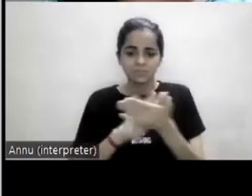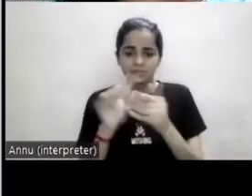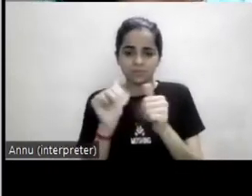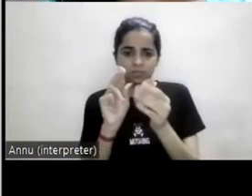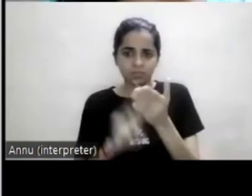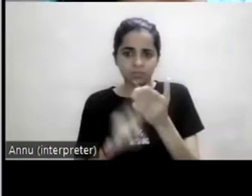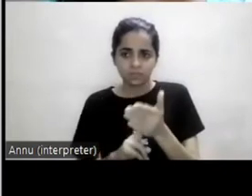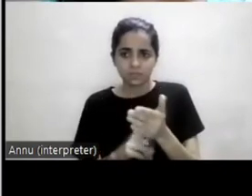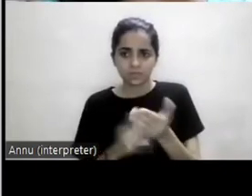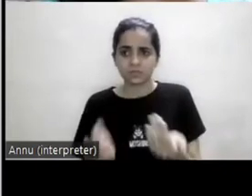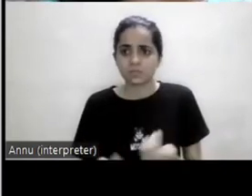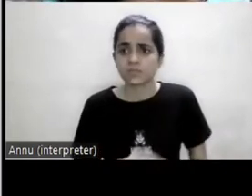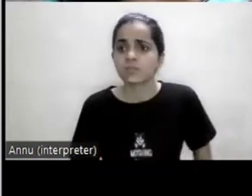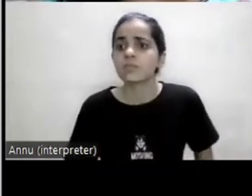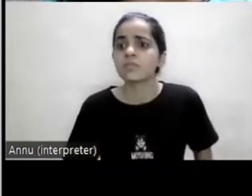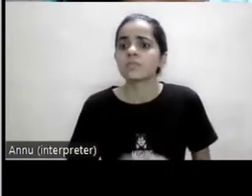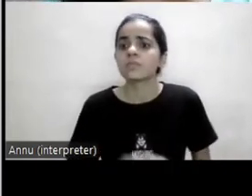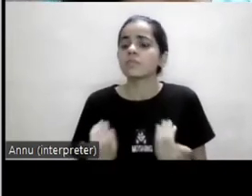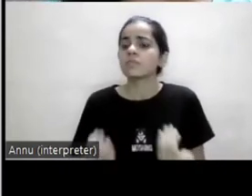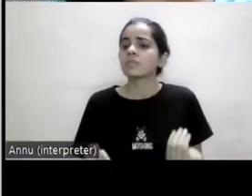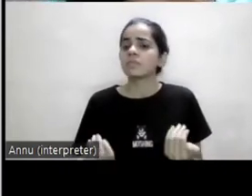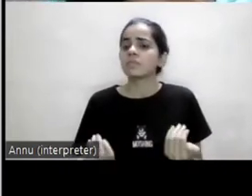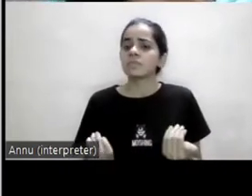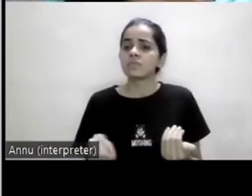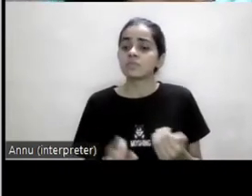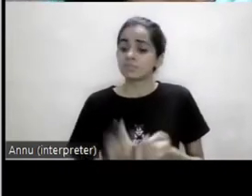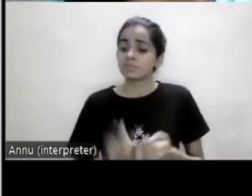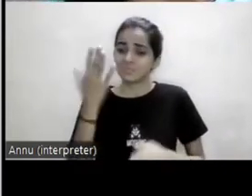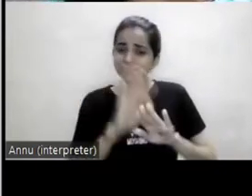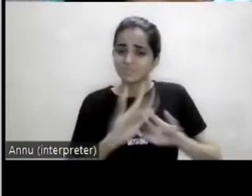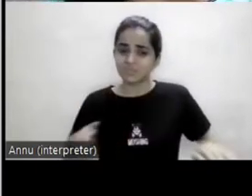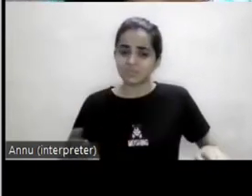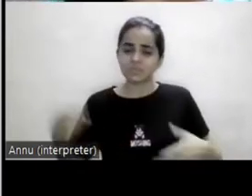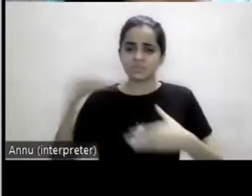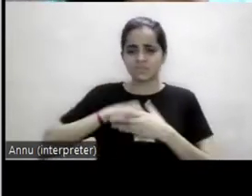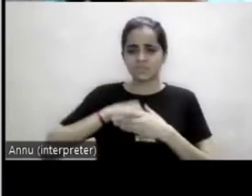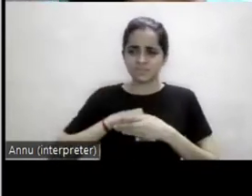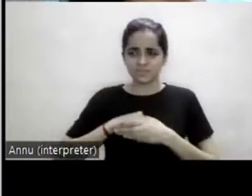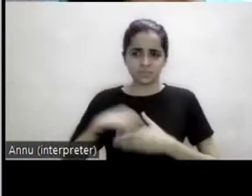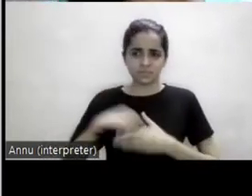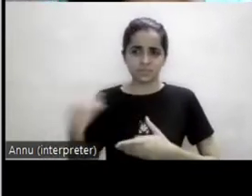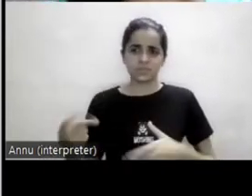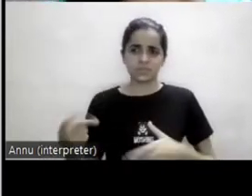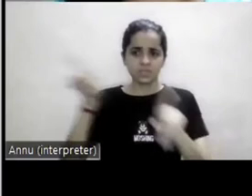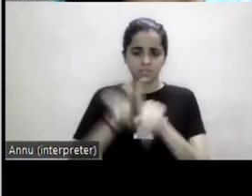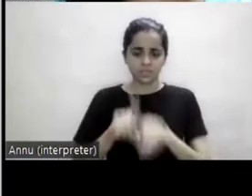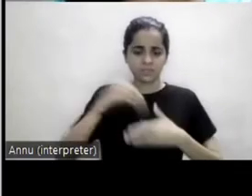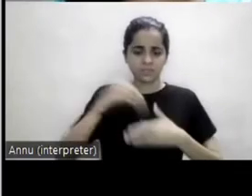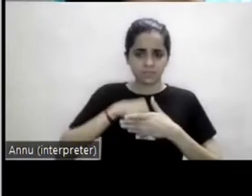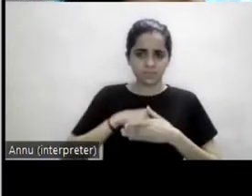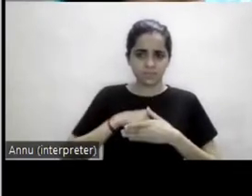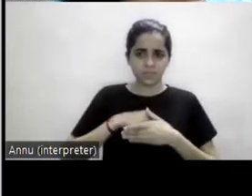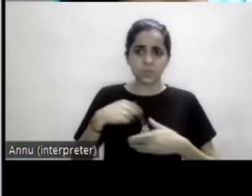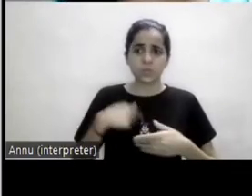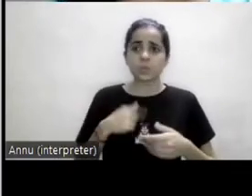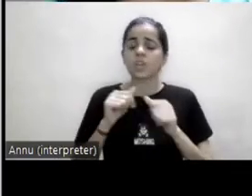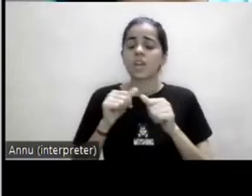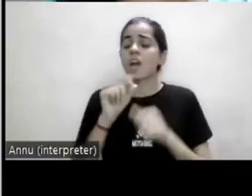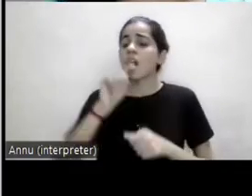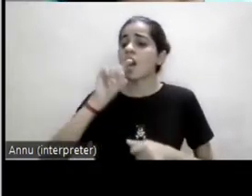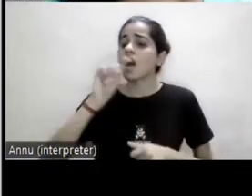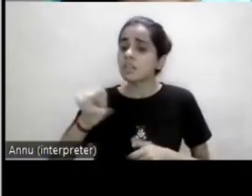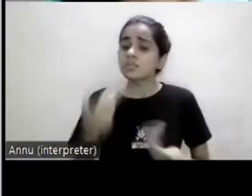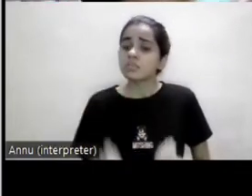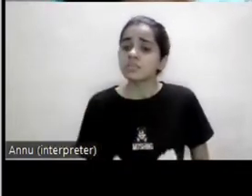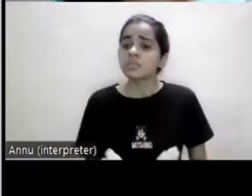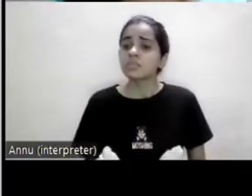gives him the status of being that special kid. Right? what I'm asking you to problematize here